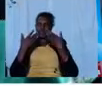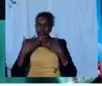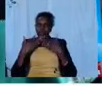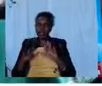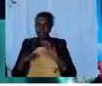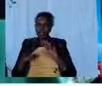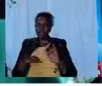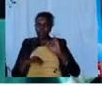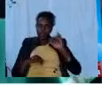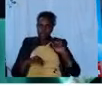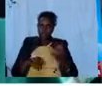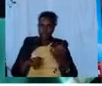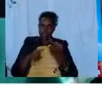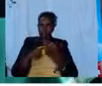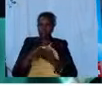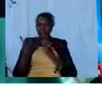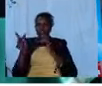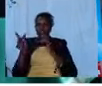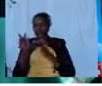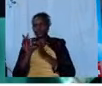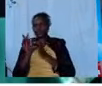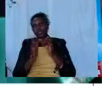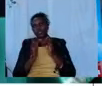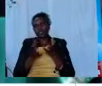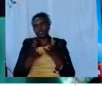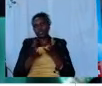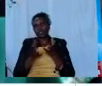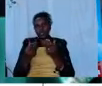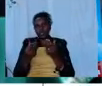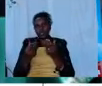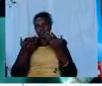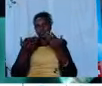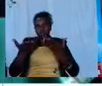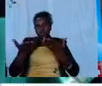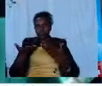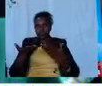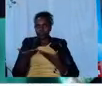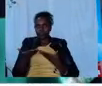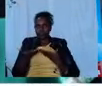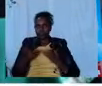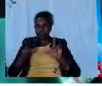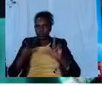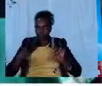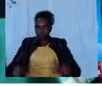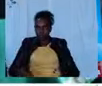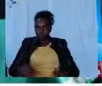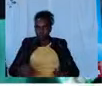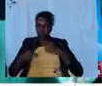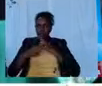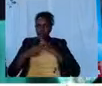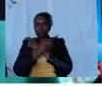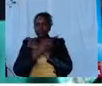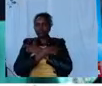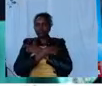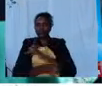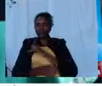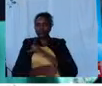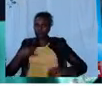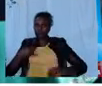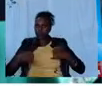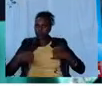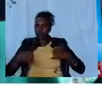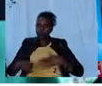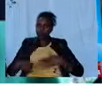to sin, just from Jesus simply taking life and